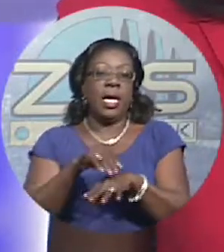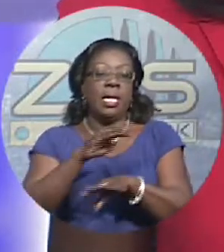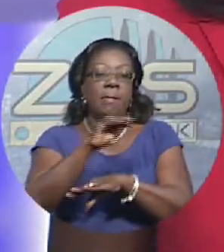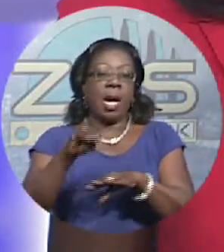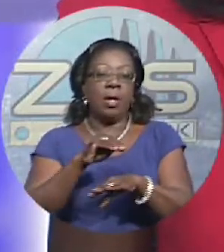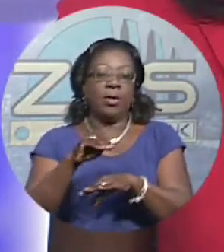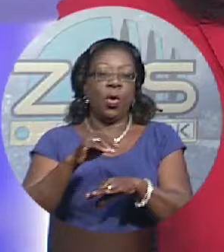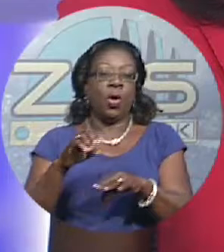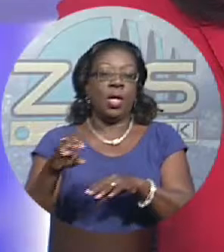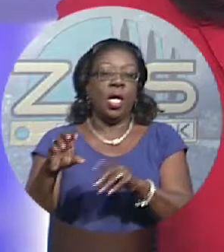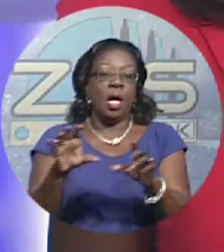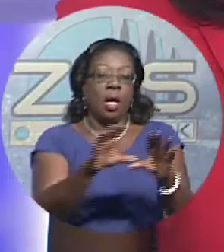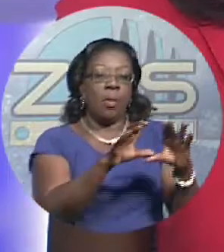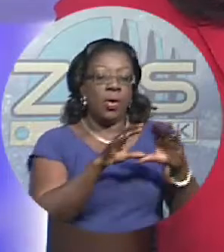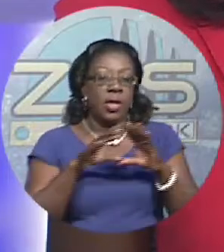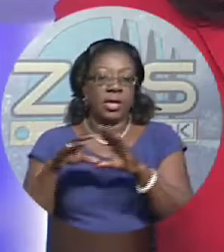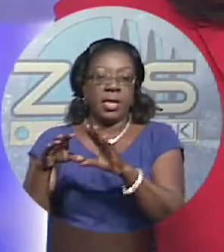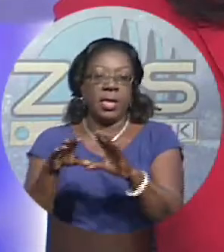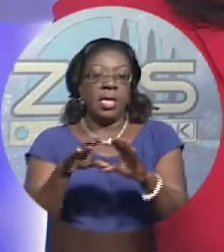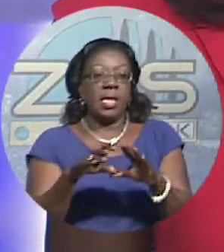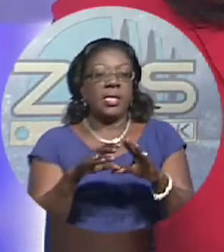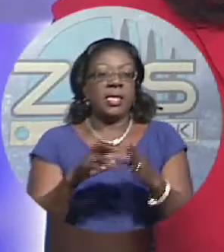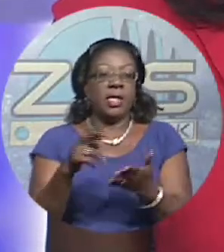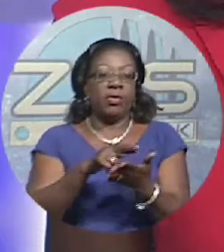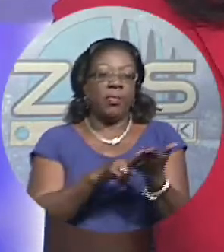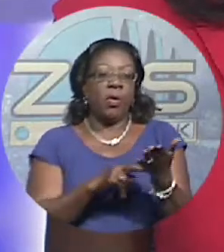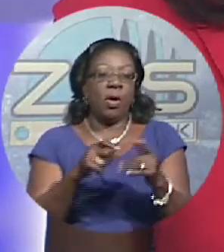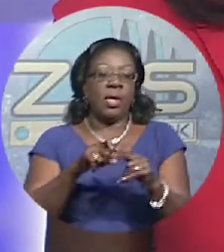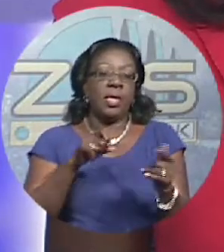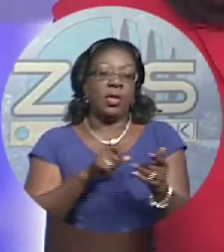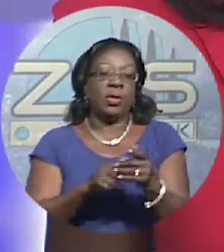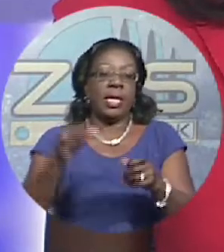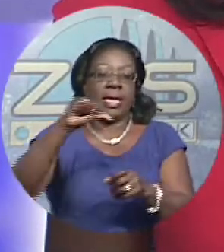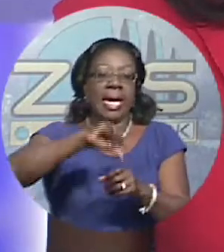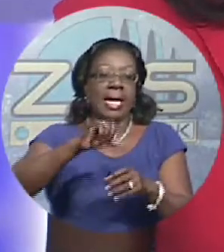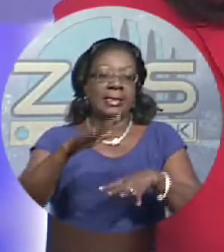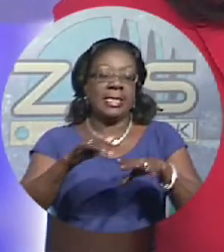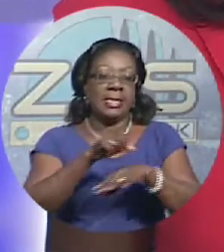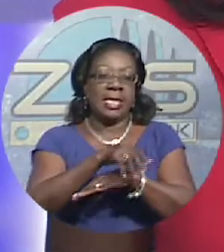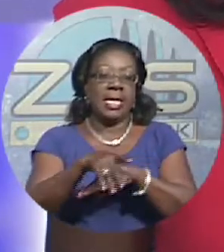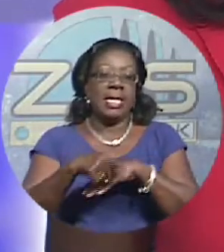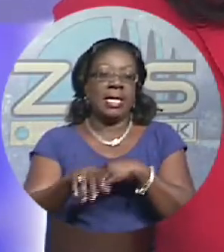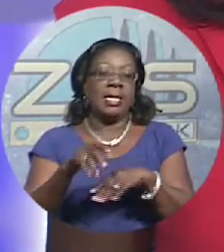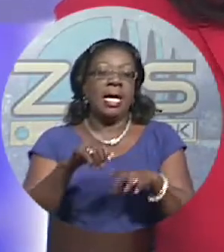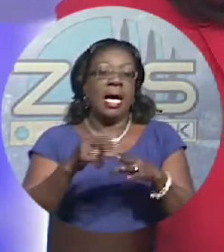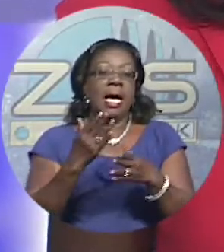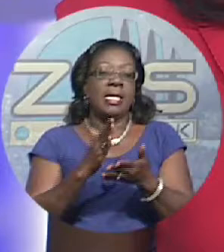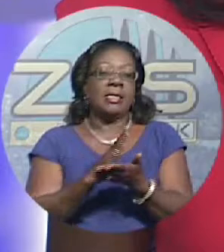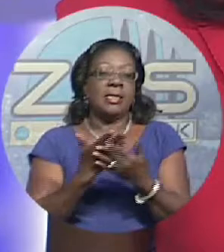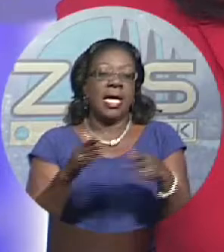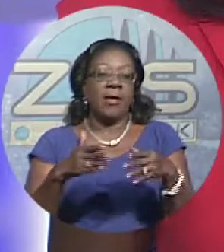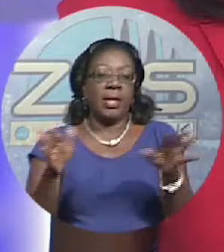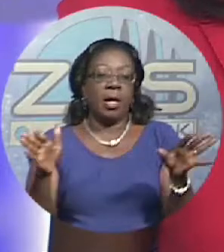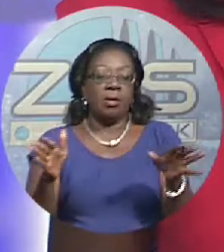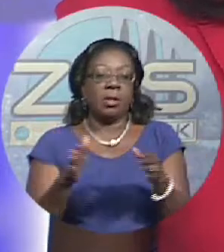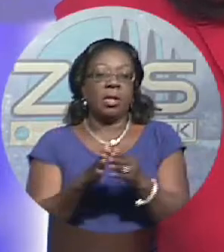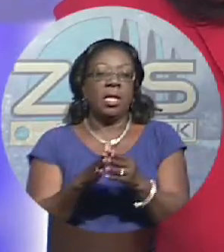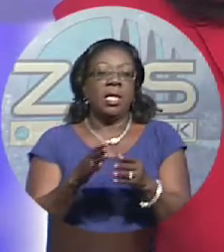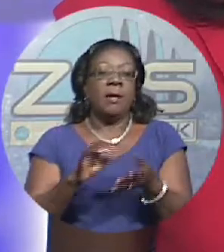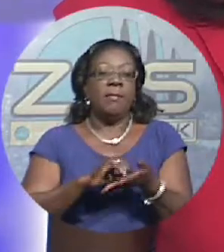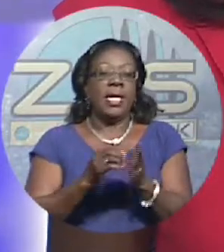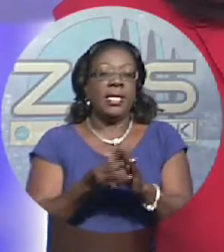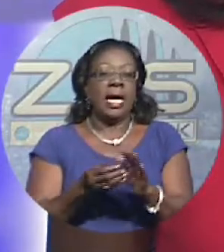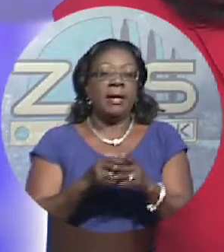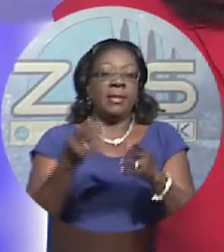says recommendations from a report into that service station leakage were carried out, and ongoing monitoring will continue. Meantime, the